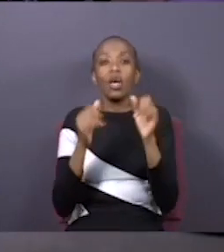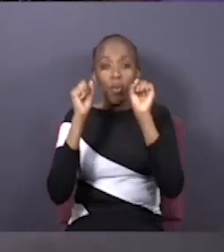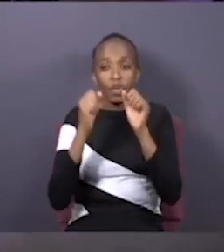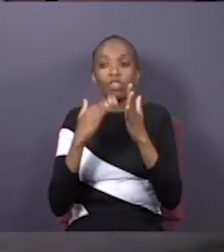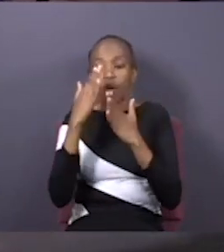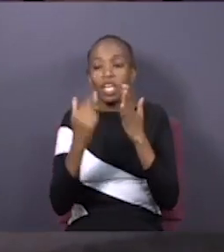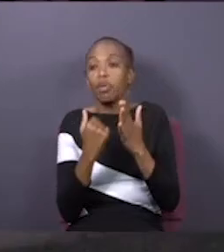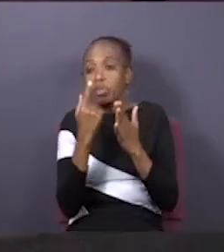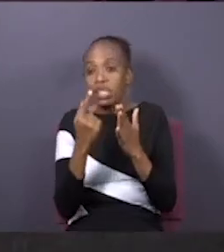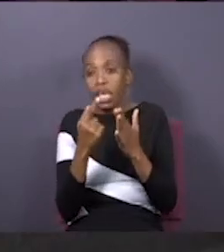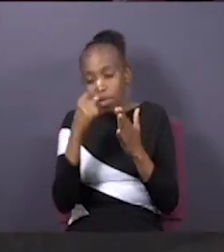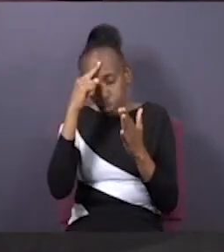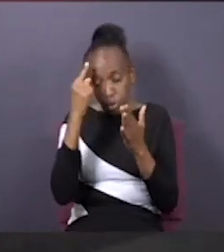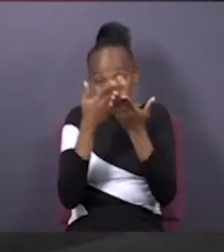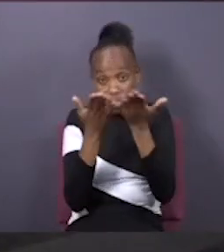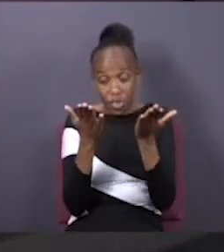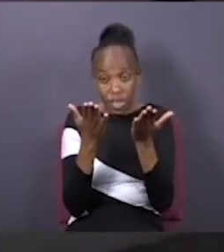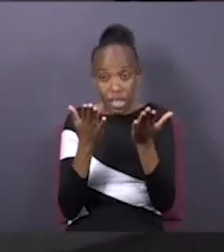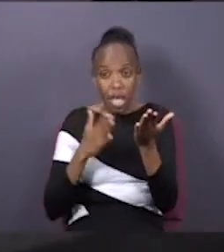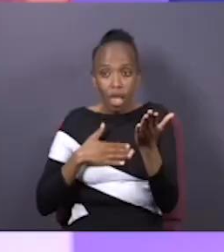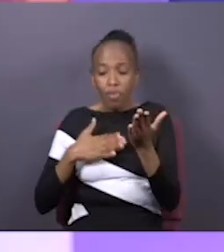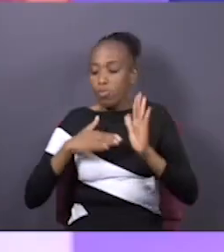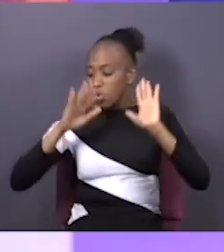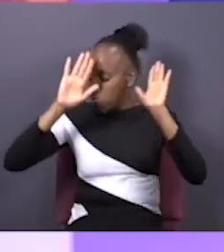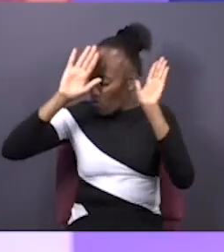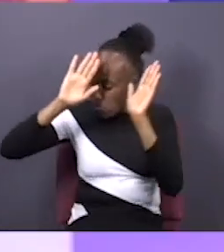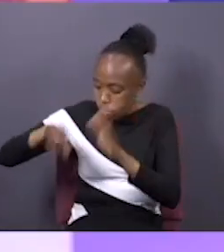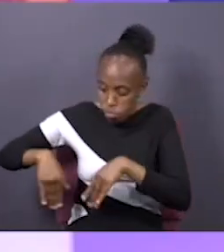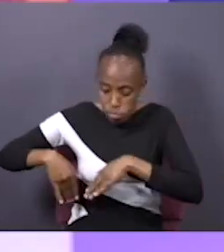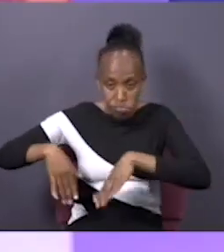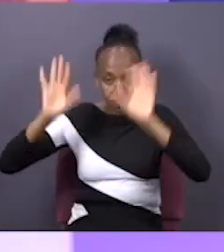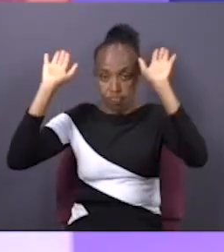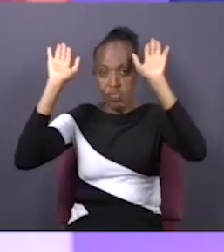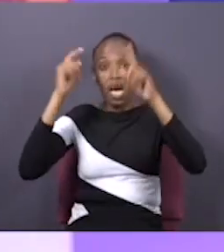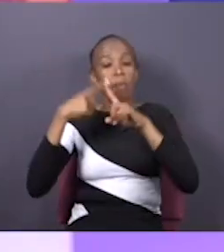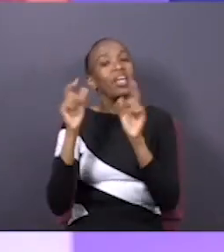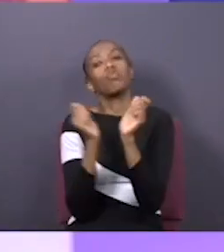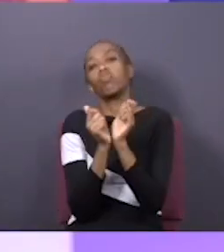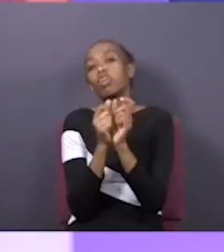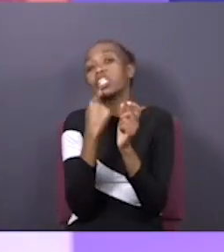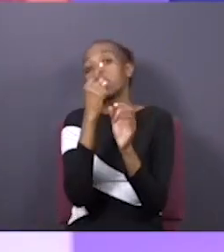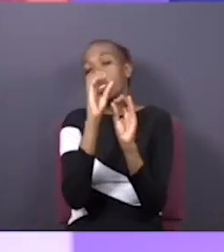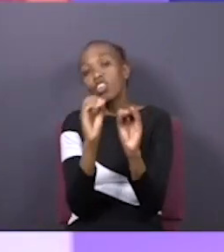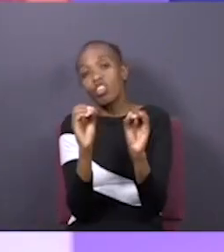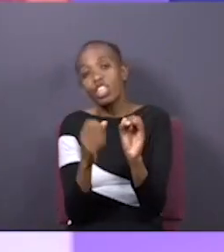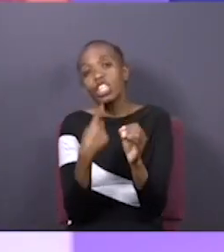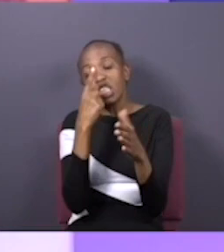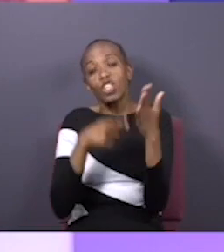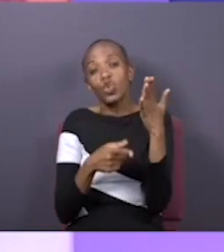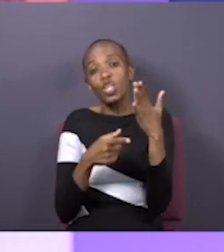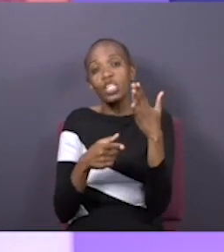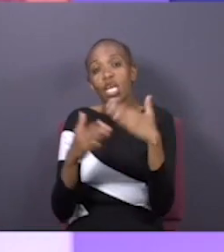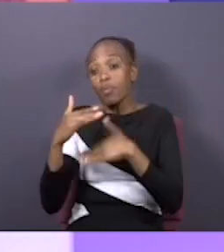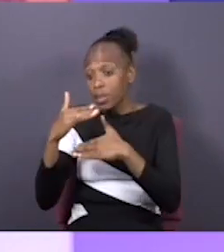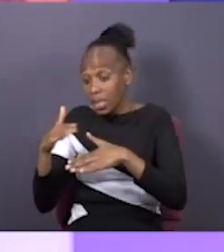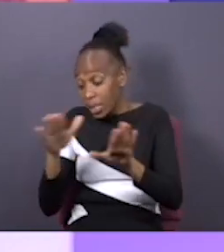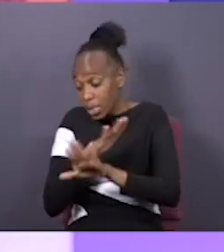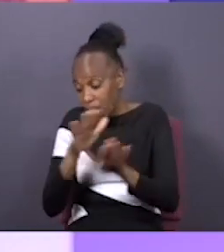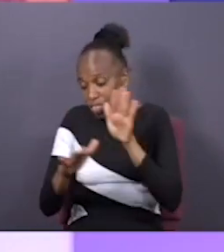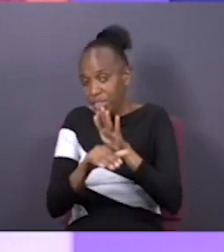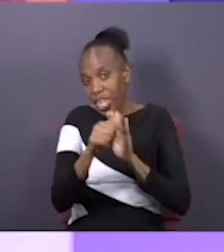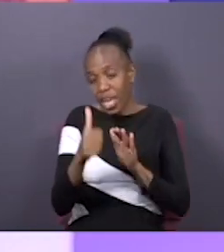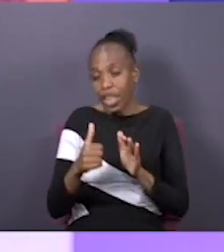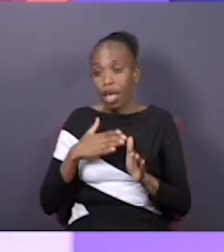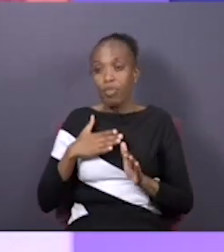will end up and say, "And because of this, I have given up." But that's not Paul. He says, "Besides everything